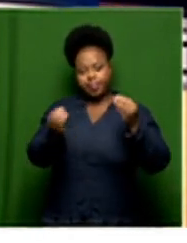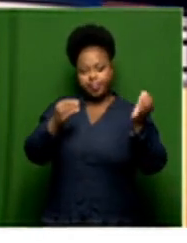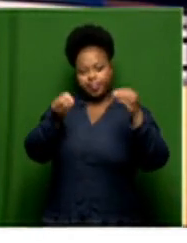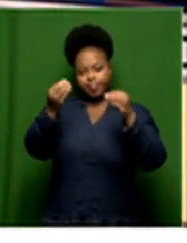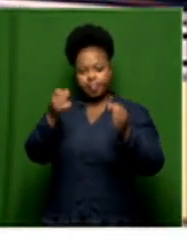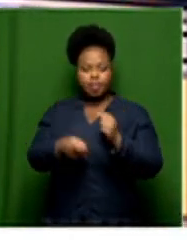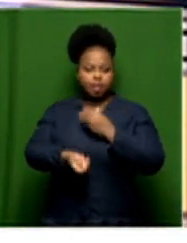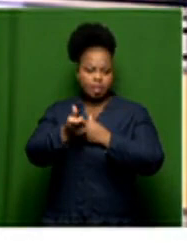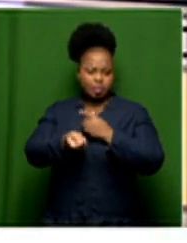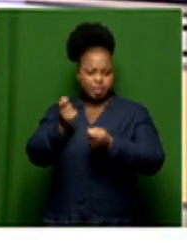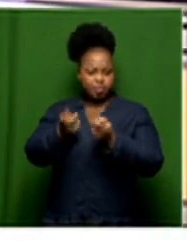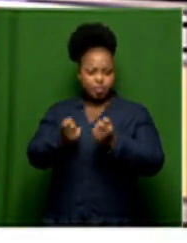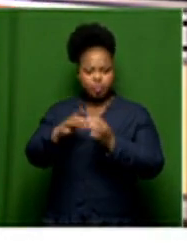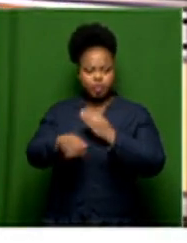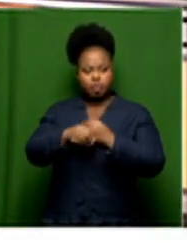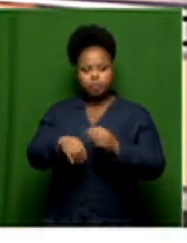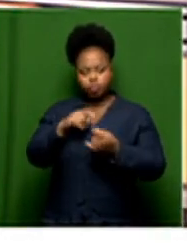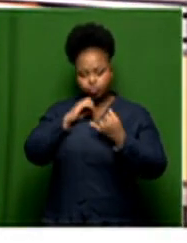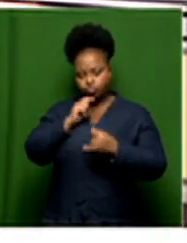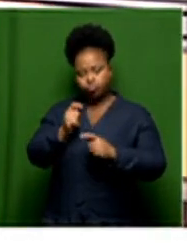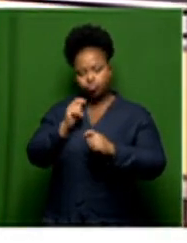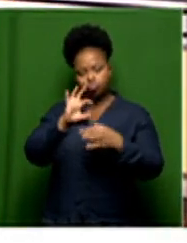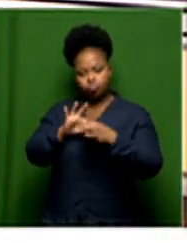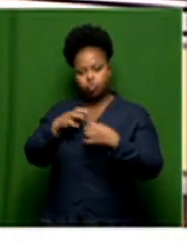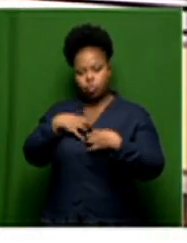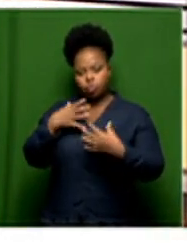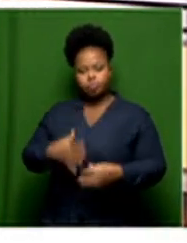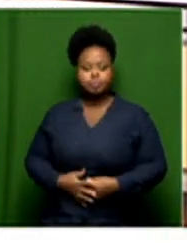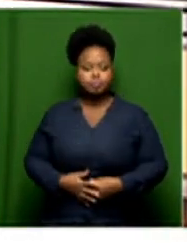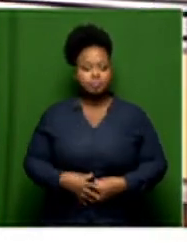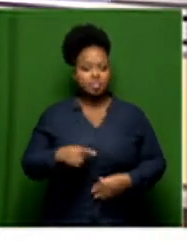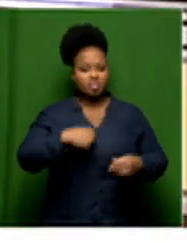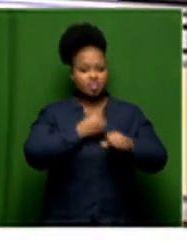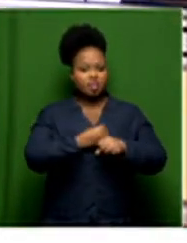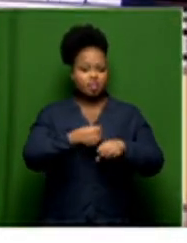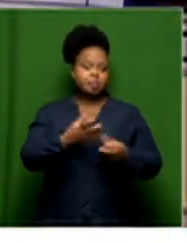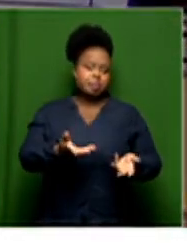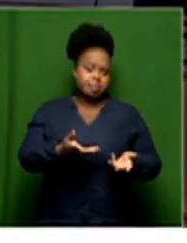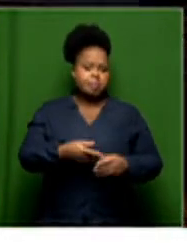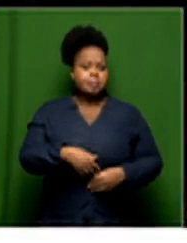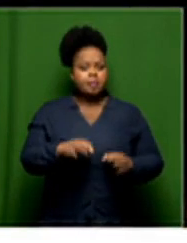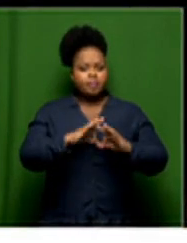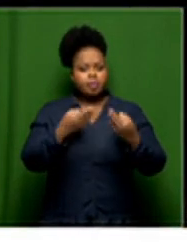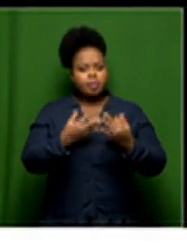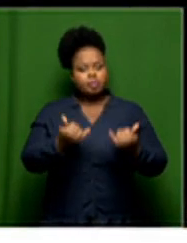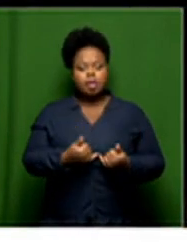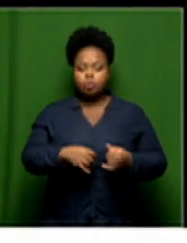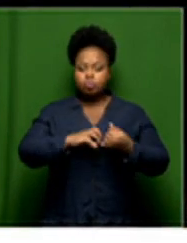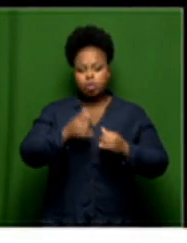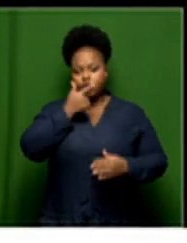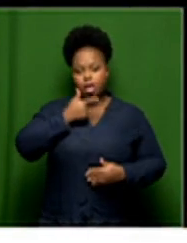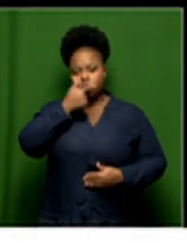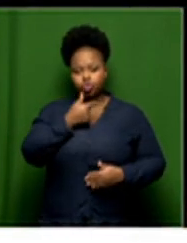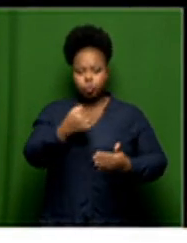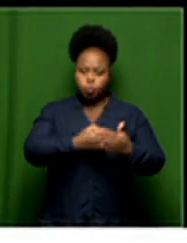trends, but just really stay true to your core. Okay. And this is the time of the year, Tasha, where families usually go all out on lunches